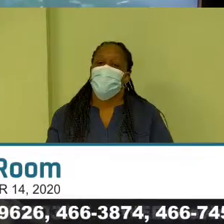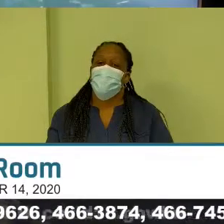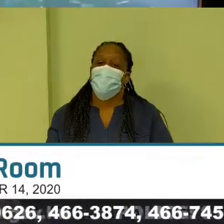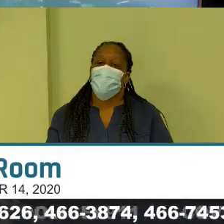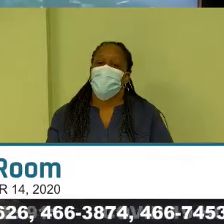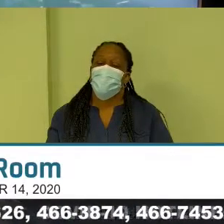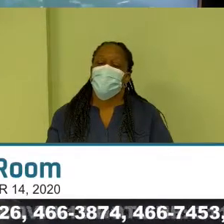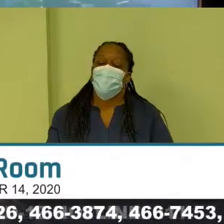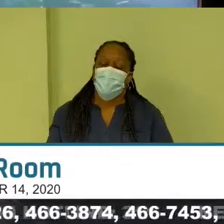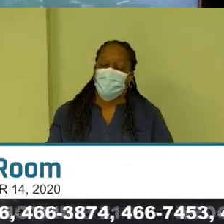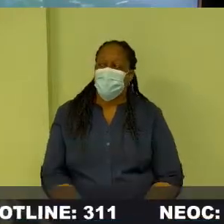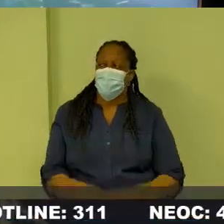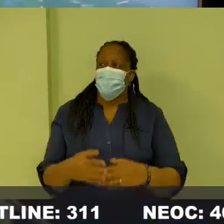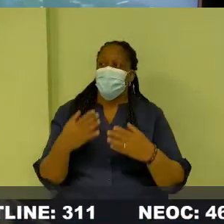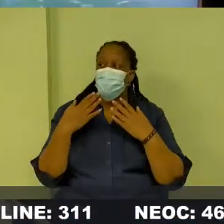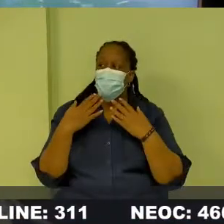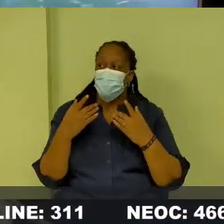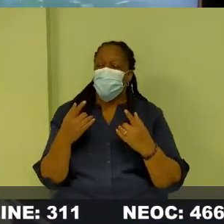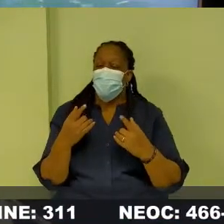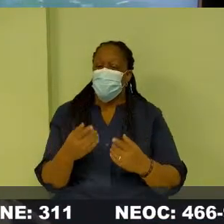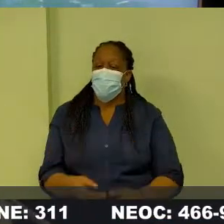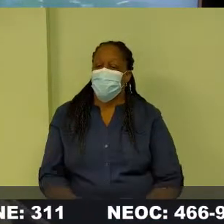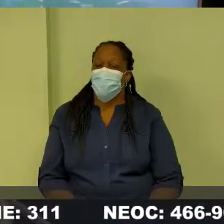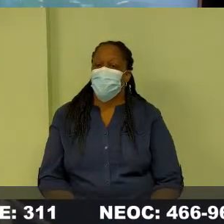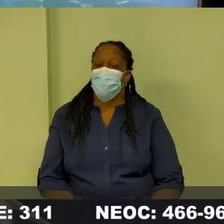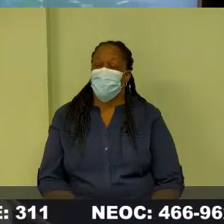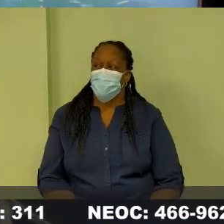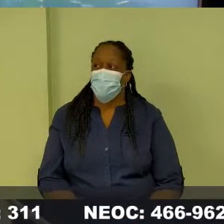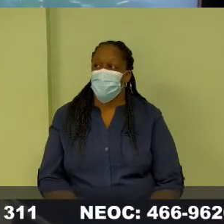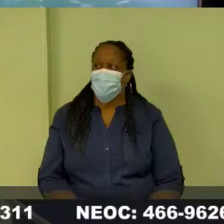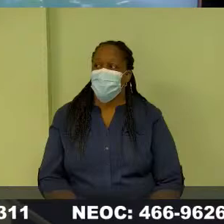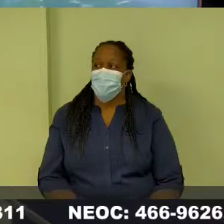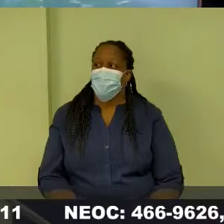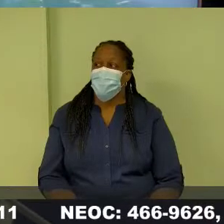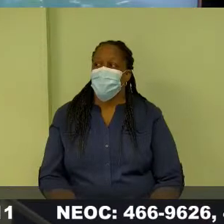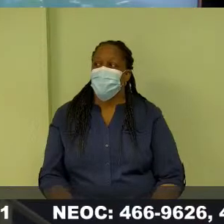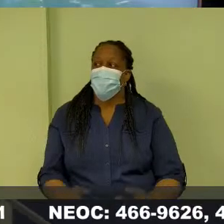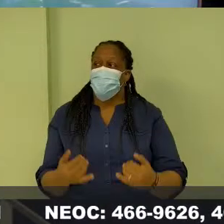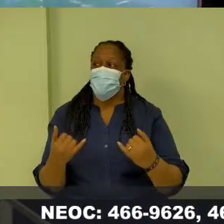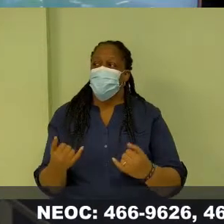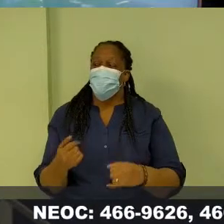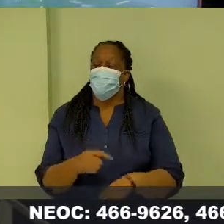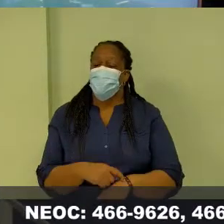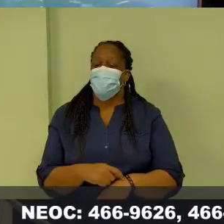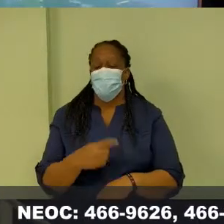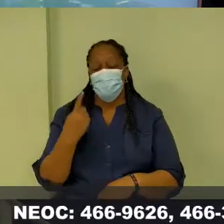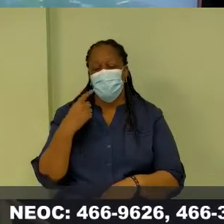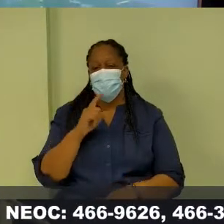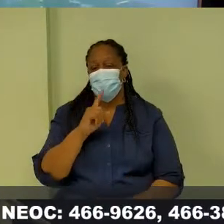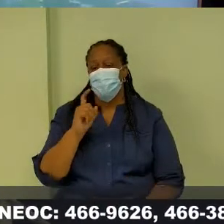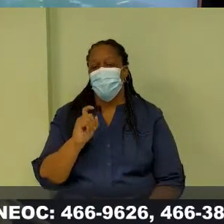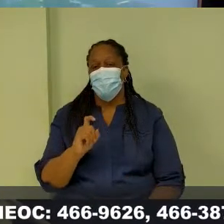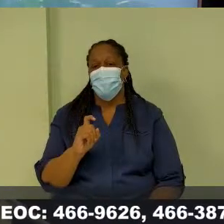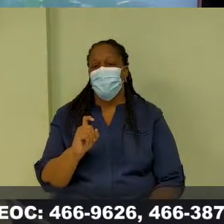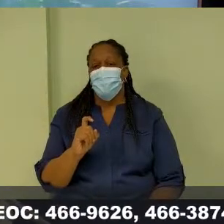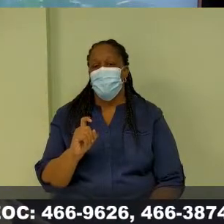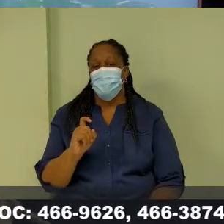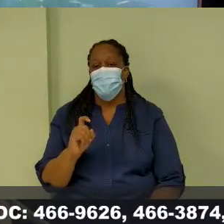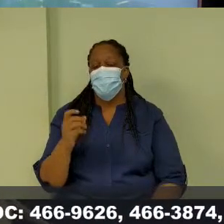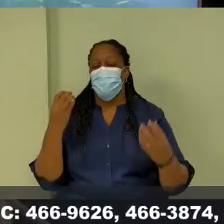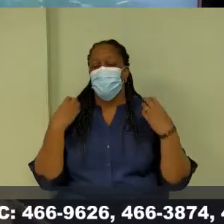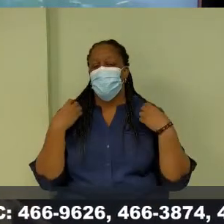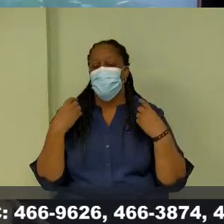Thank you very much, Mr. Samuel. That brings us to our question and answer